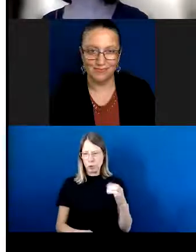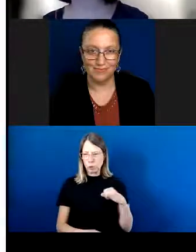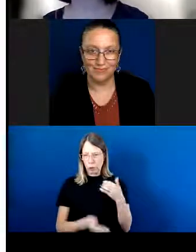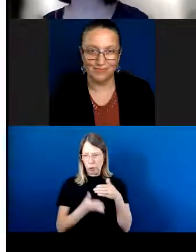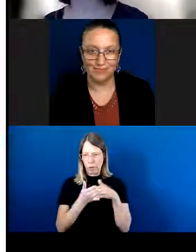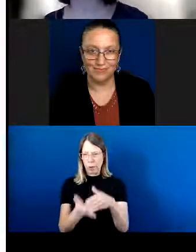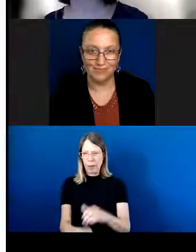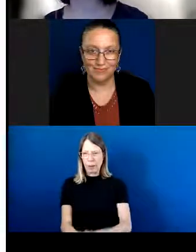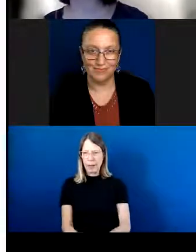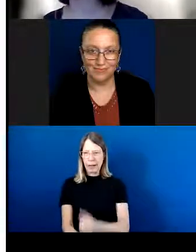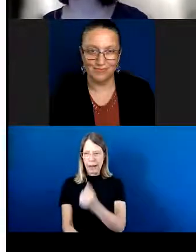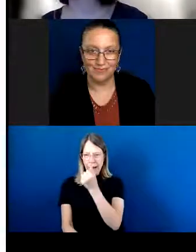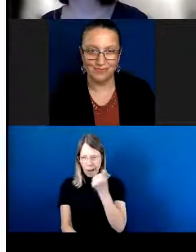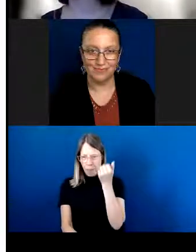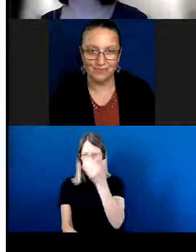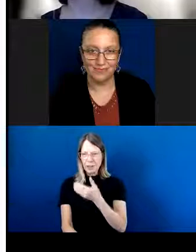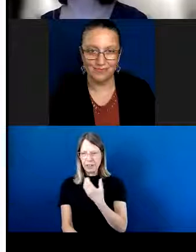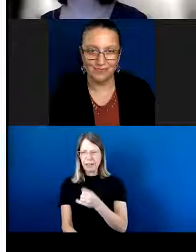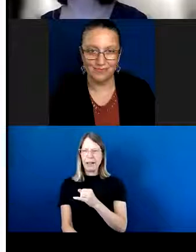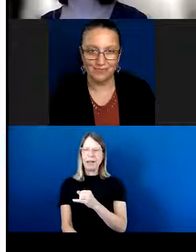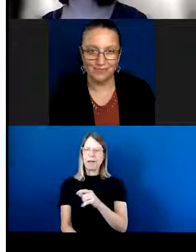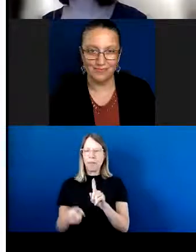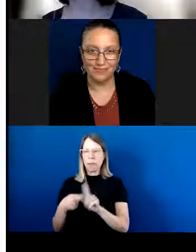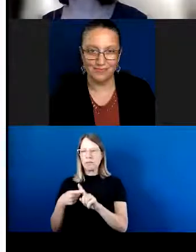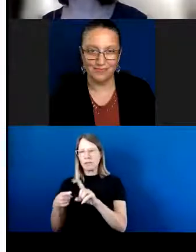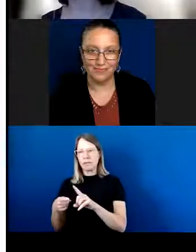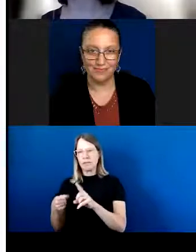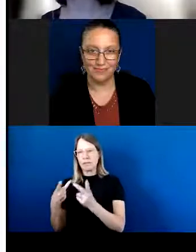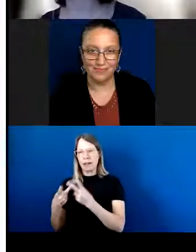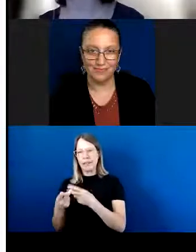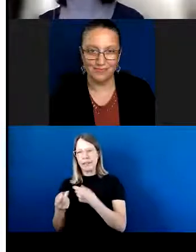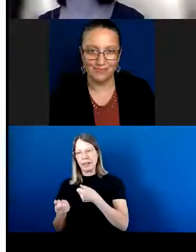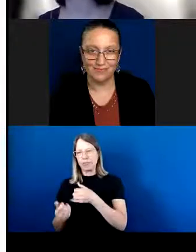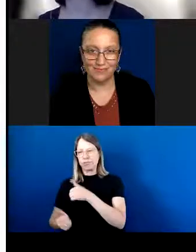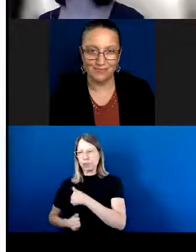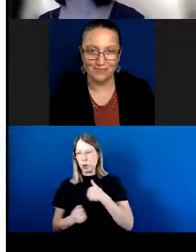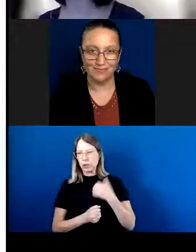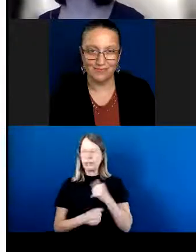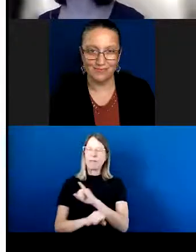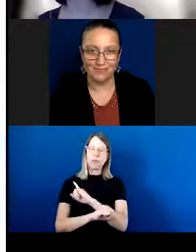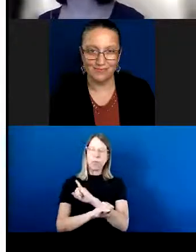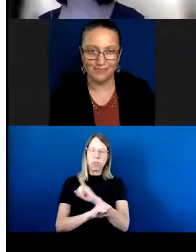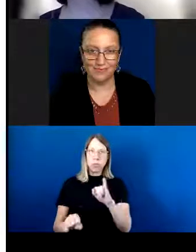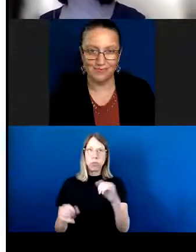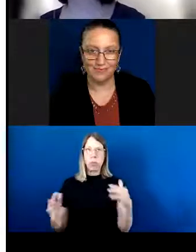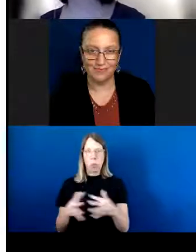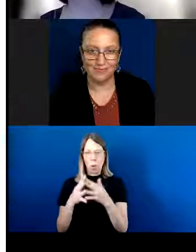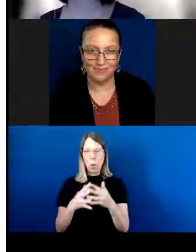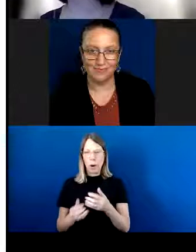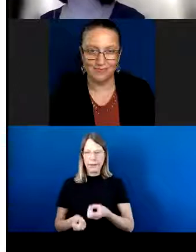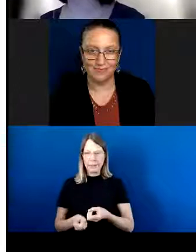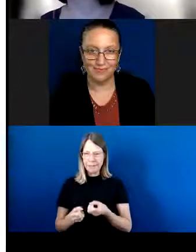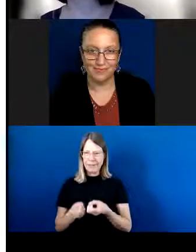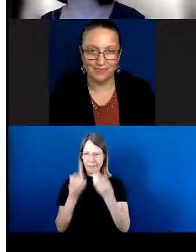diggers experienced the horrors of war on the battlefield and made the ultimate sacrifice. The sad reality for